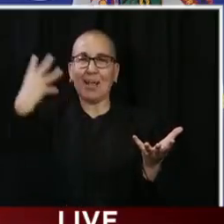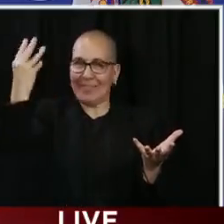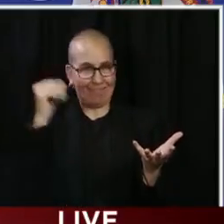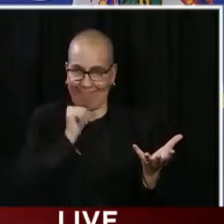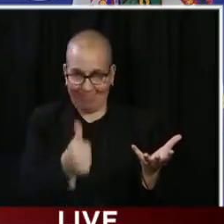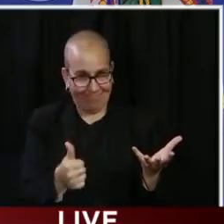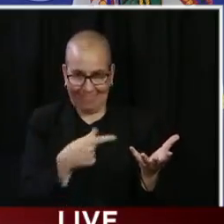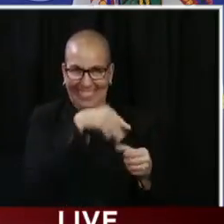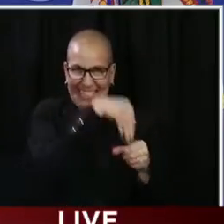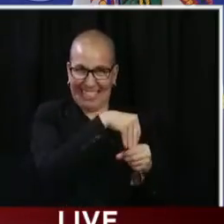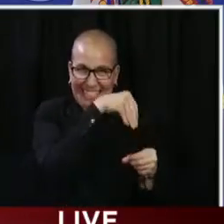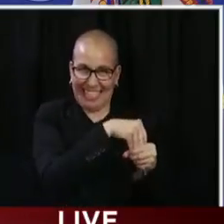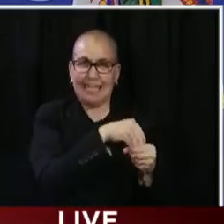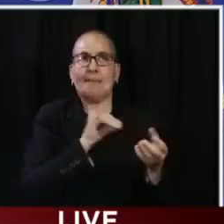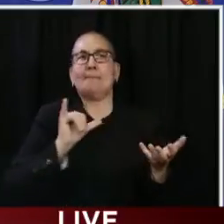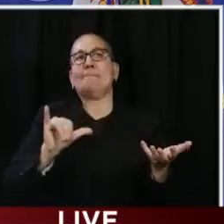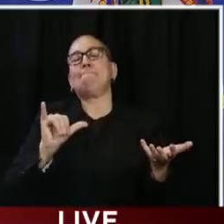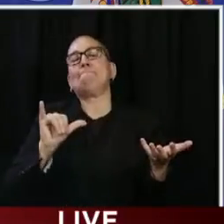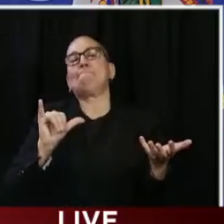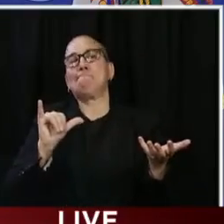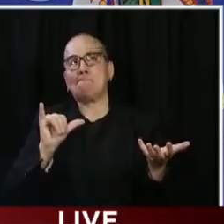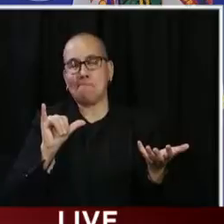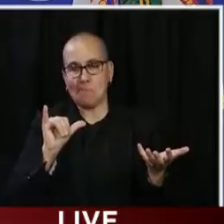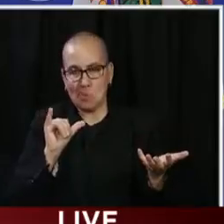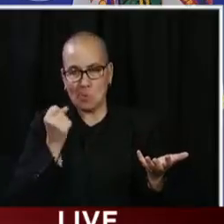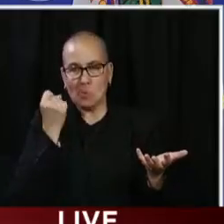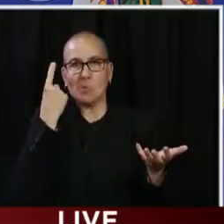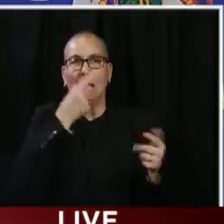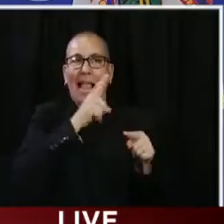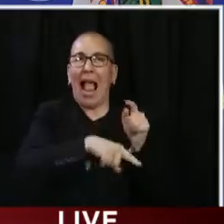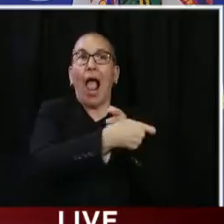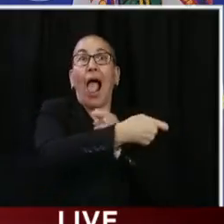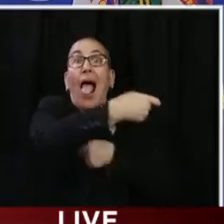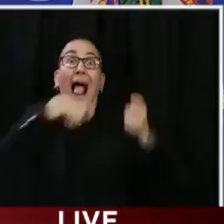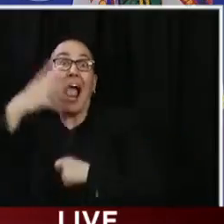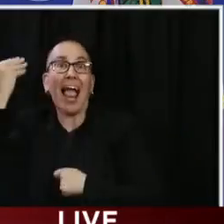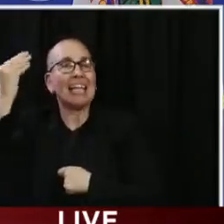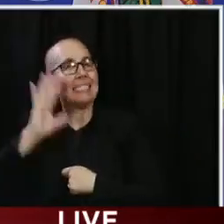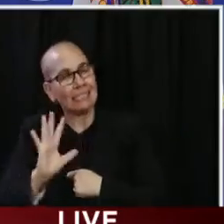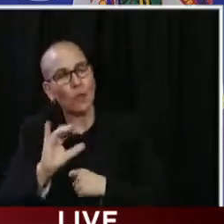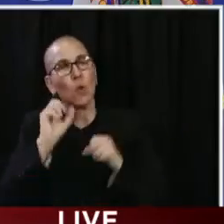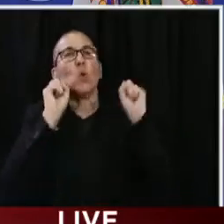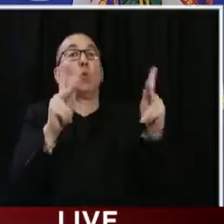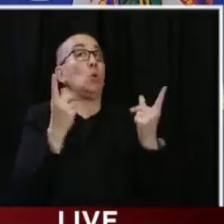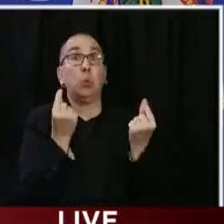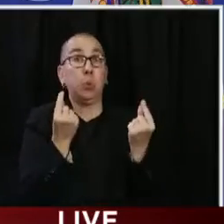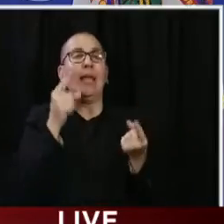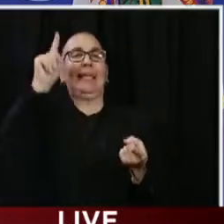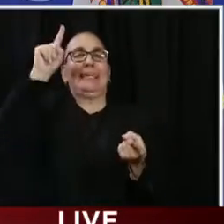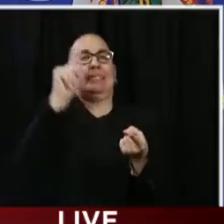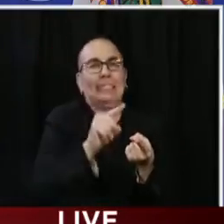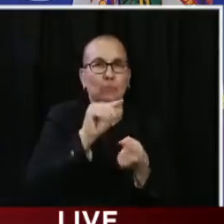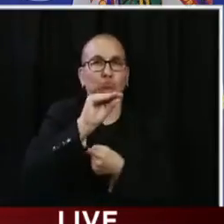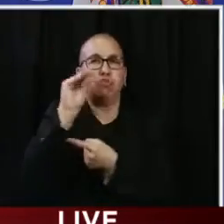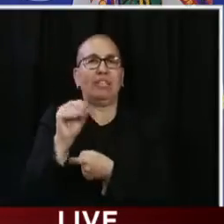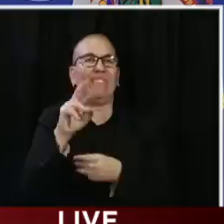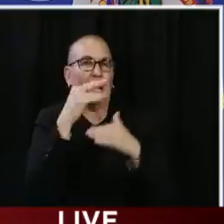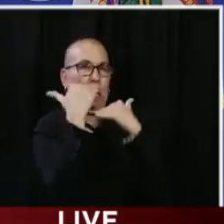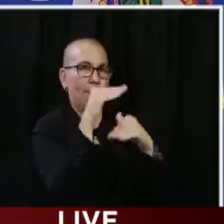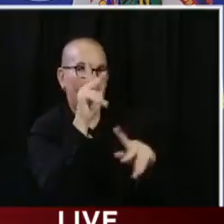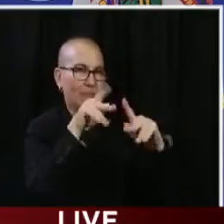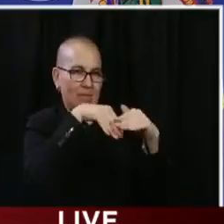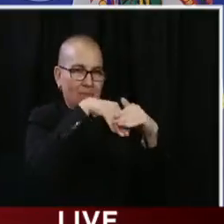So we do recognize it has to happen inside. But we're limiting capacity to 25%. And when I say limit capacity, it's 25% of the fire